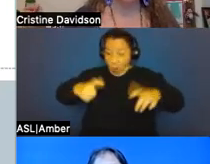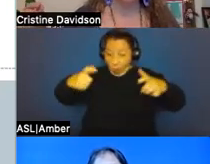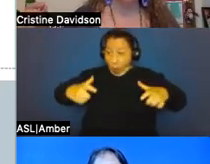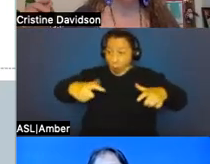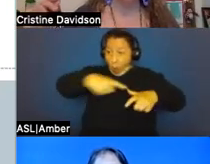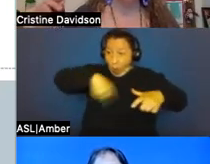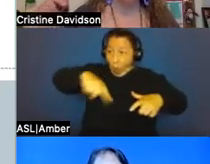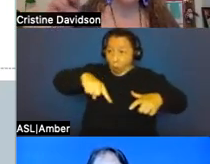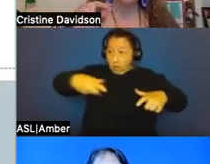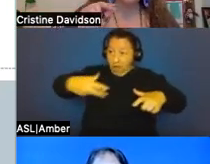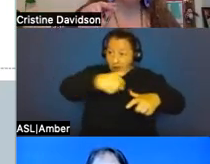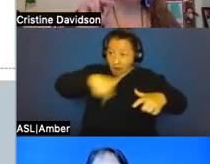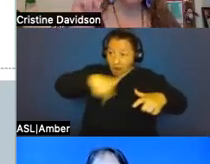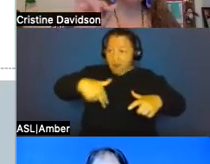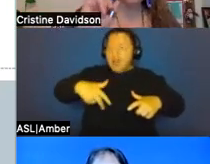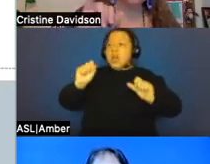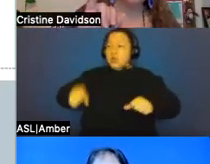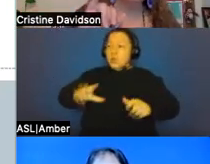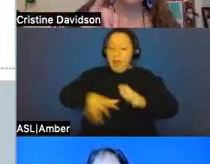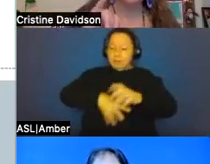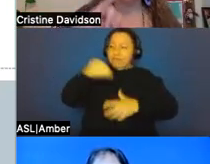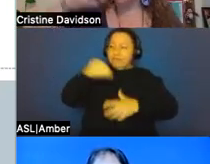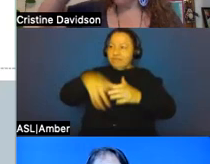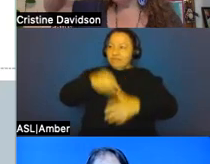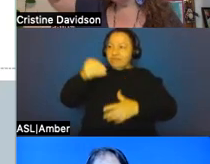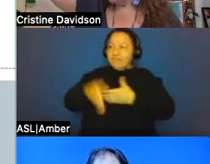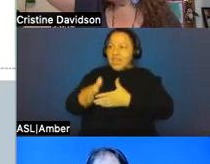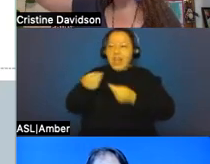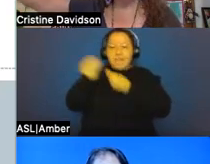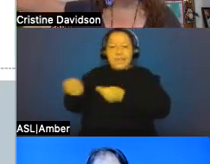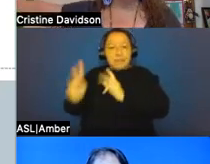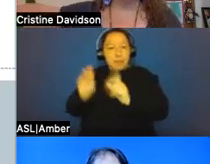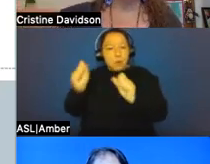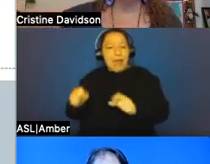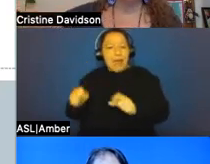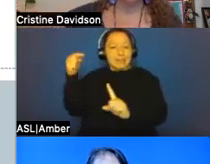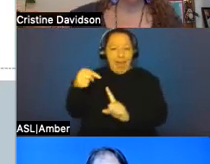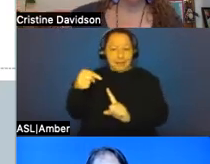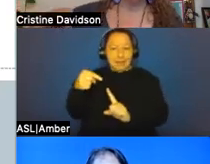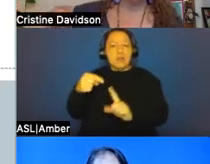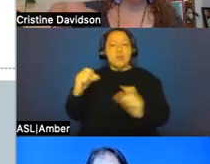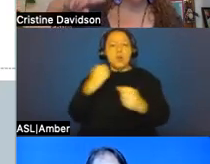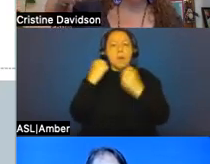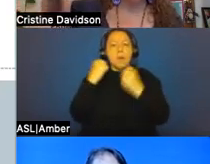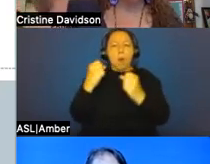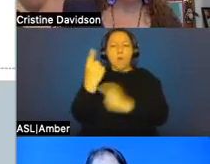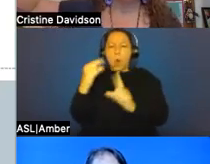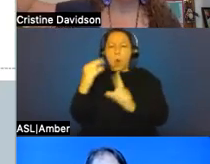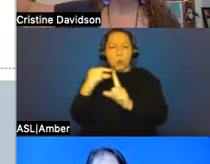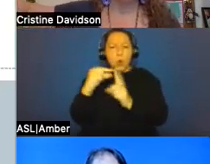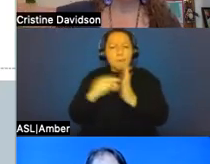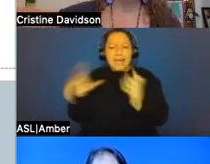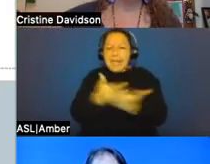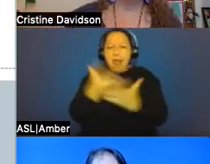Joanum. So the power of one word means all of that the suckerfish saw the Anishinaabe people